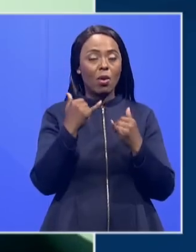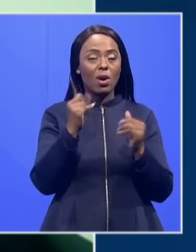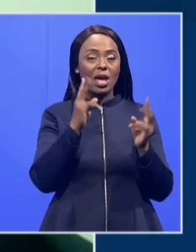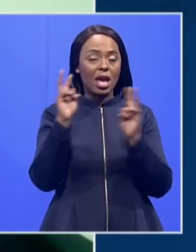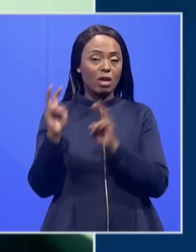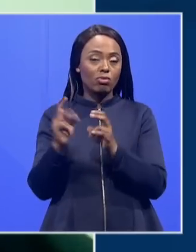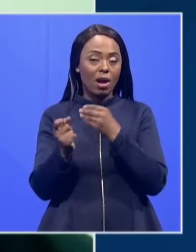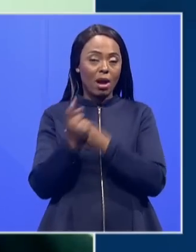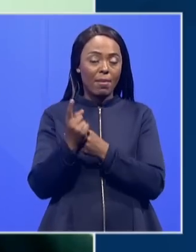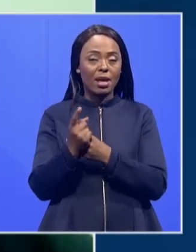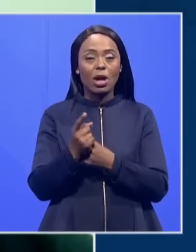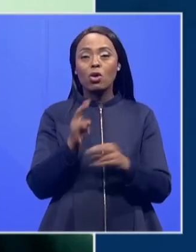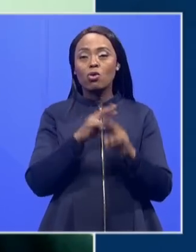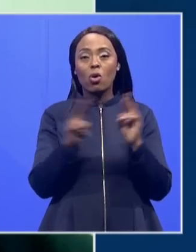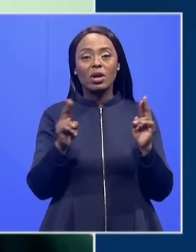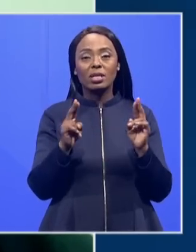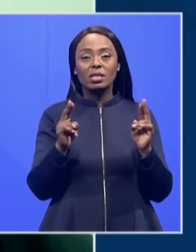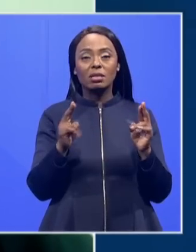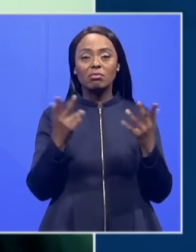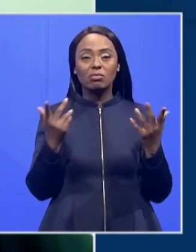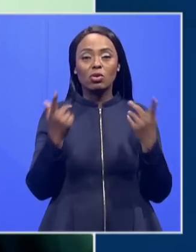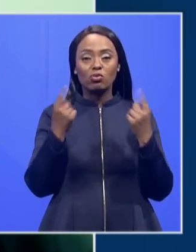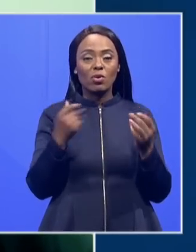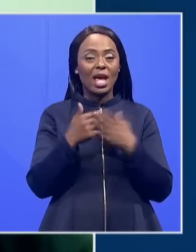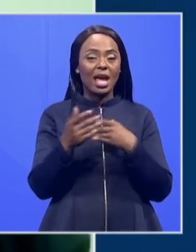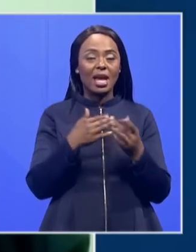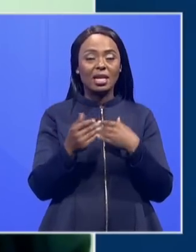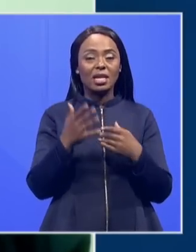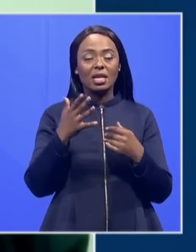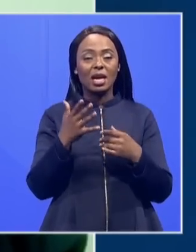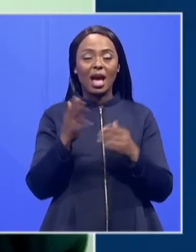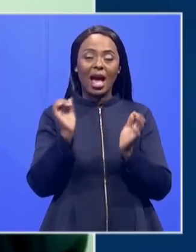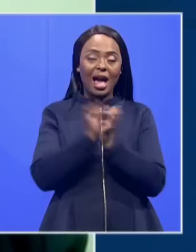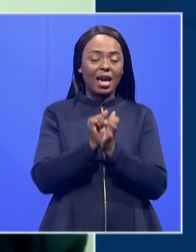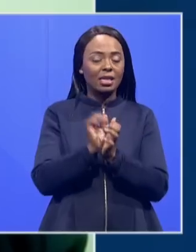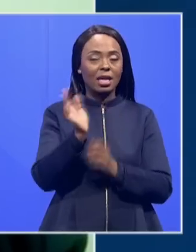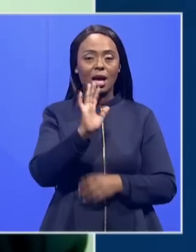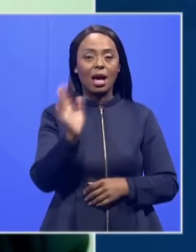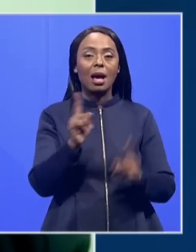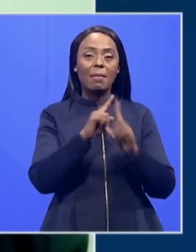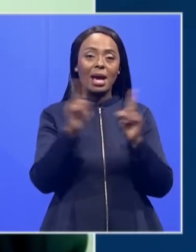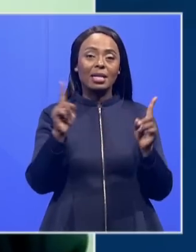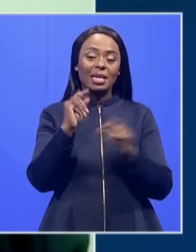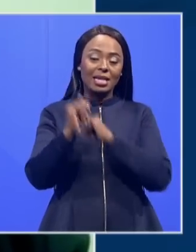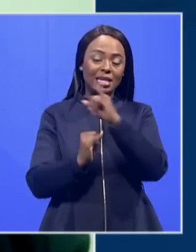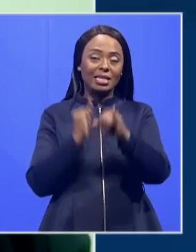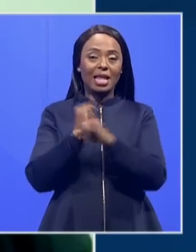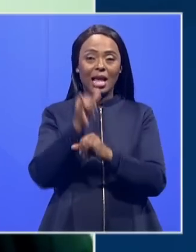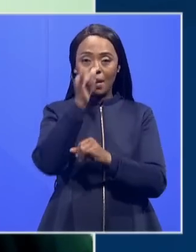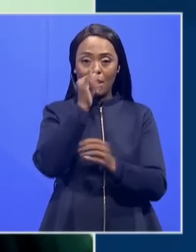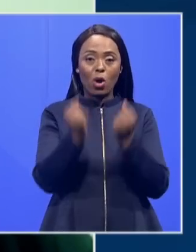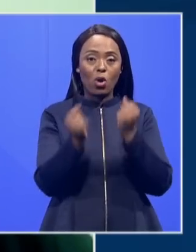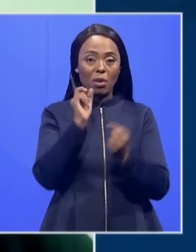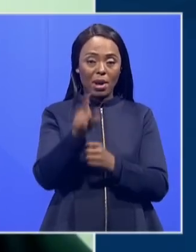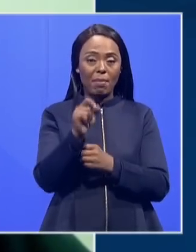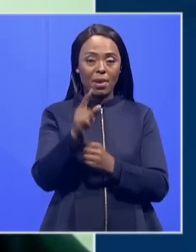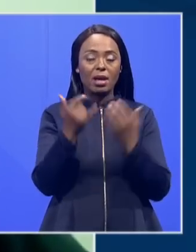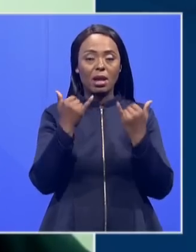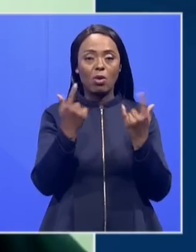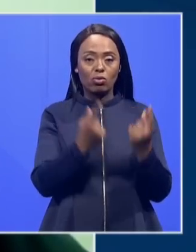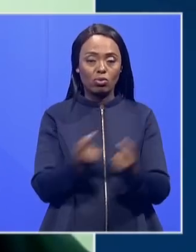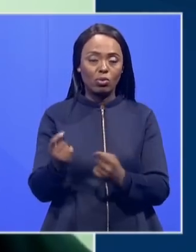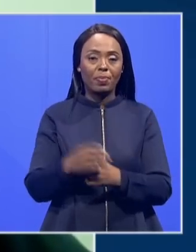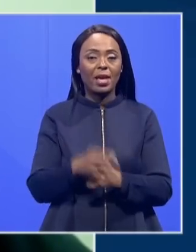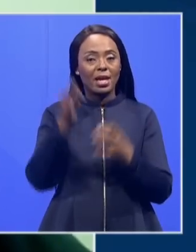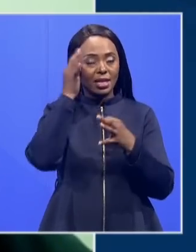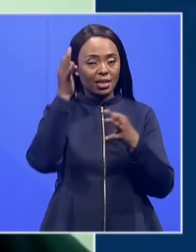gazetted do not waiver any warrant of arrest issued out by an international criminal court or international court of justice or any other